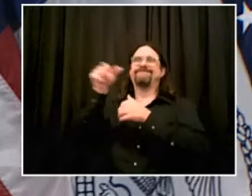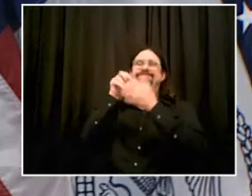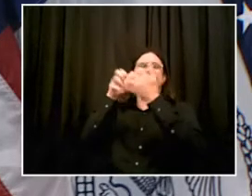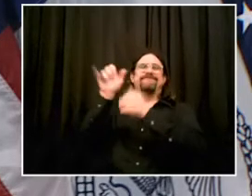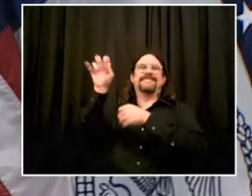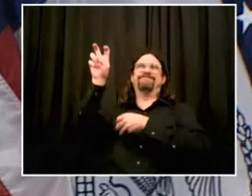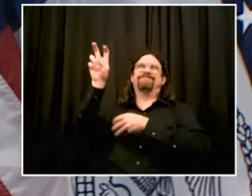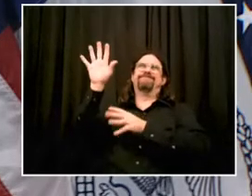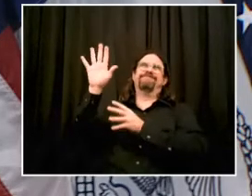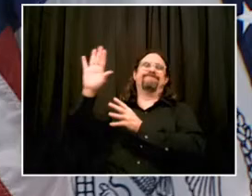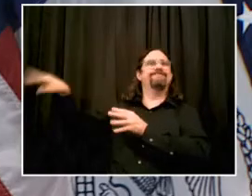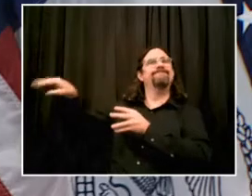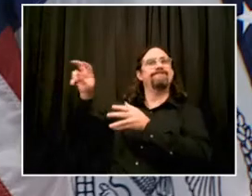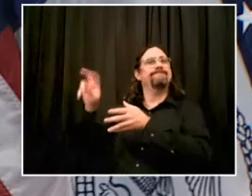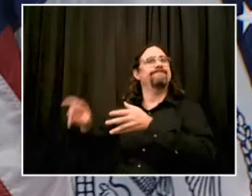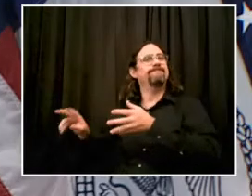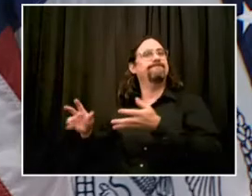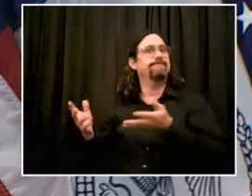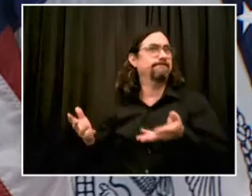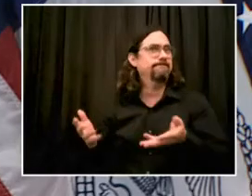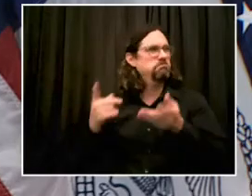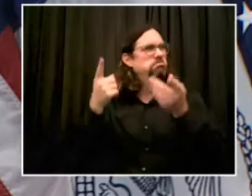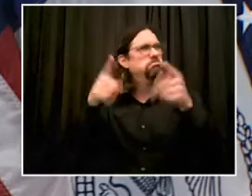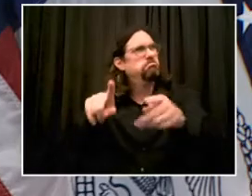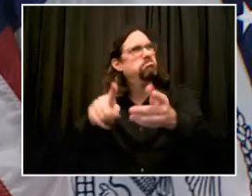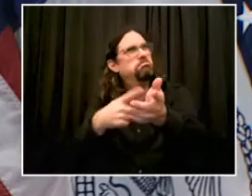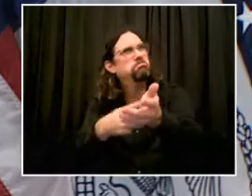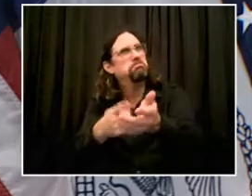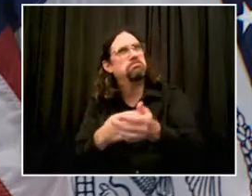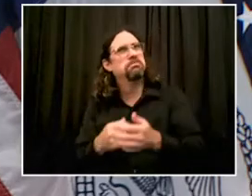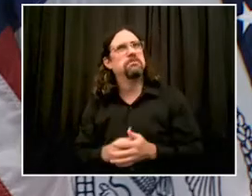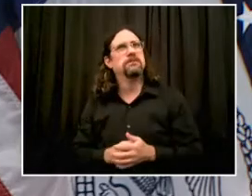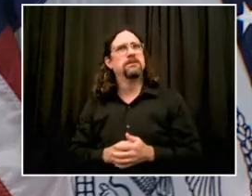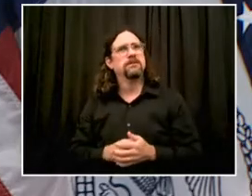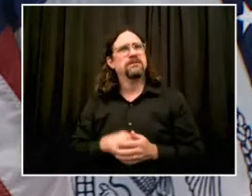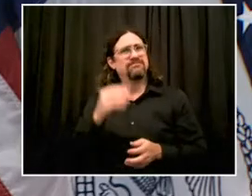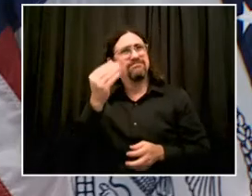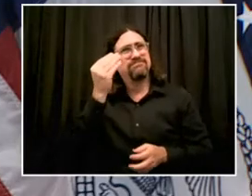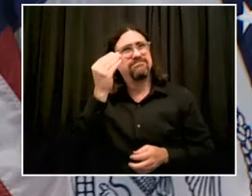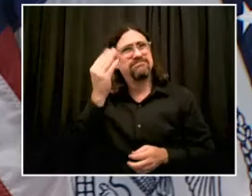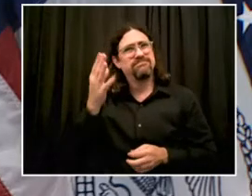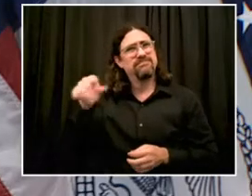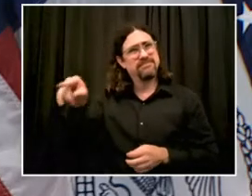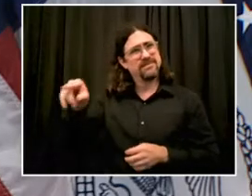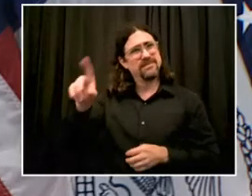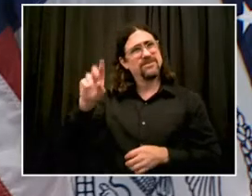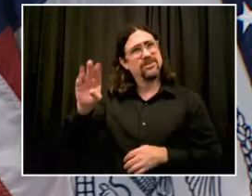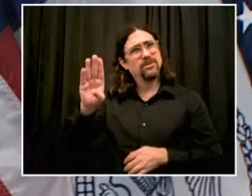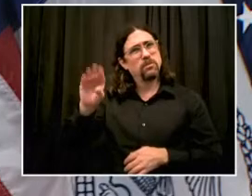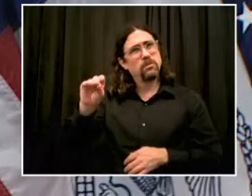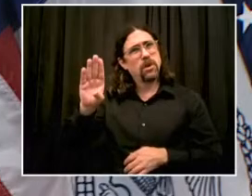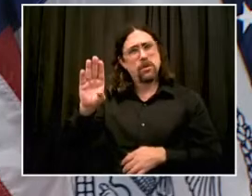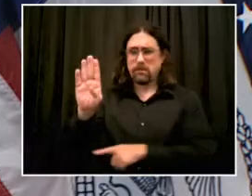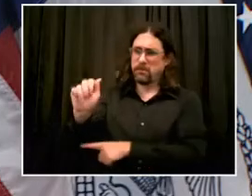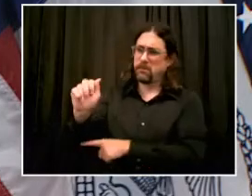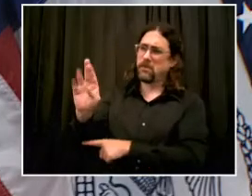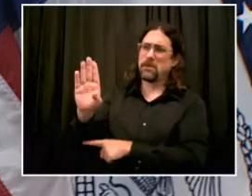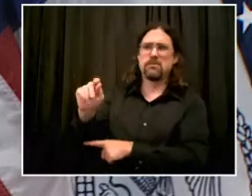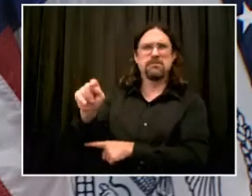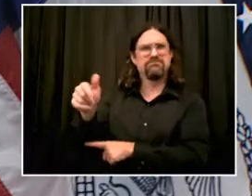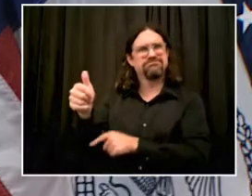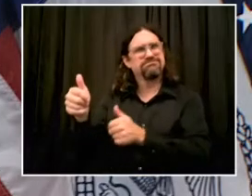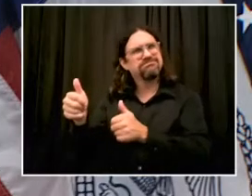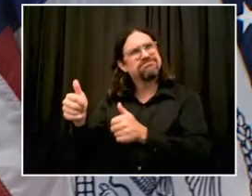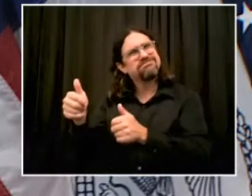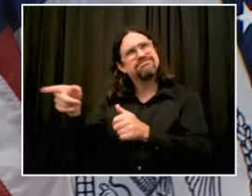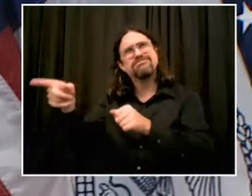as a pediatrician in public health, has been about serving people and helping people. But this was about where we go